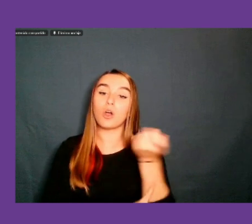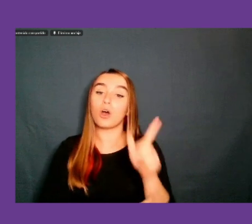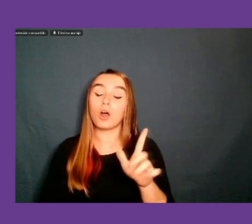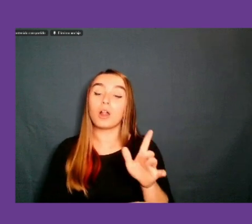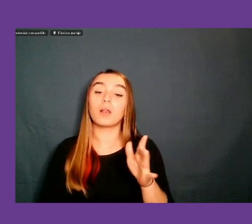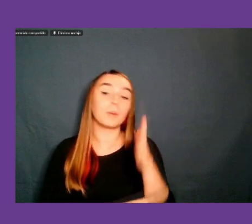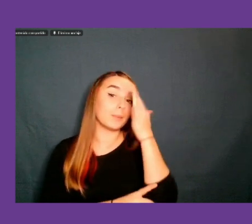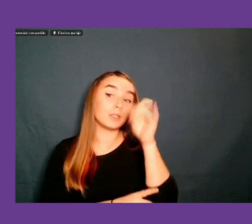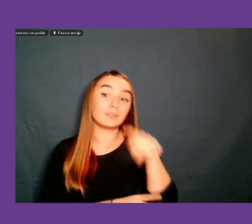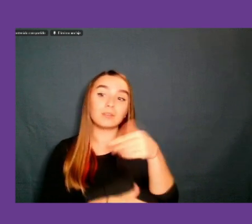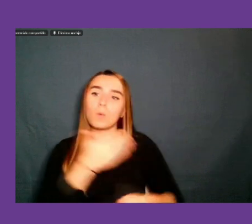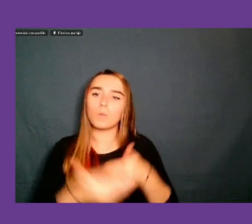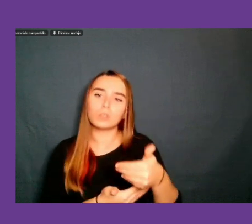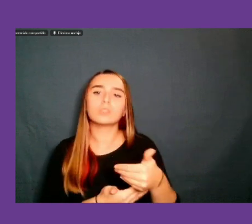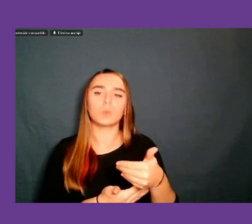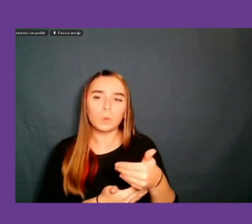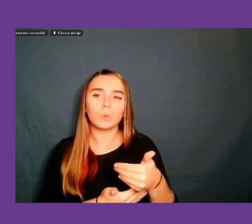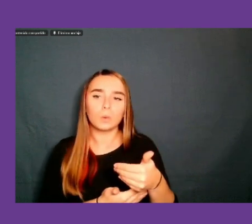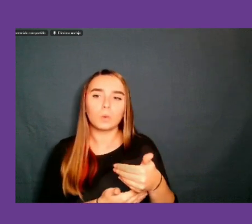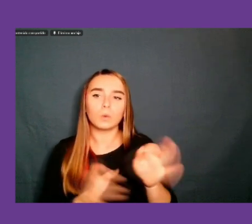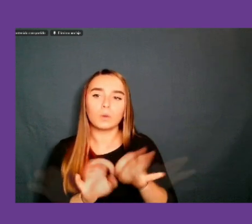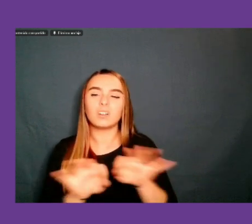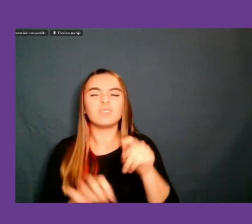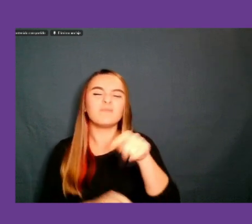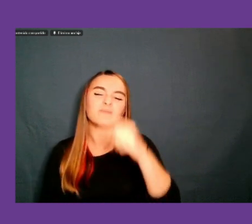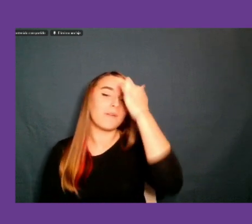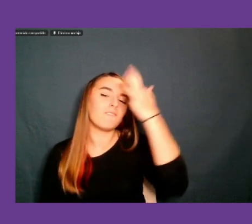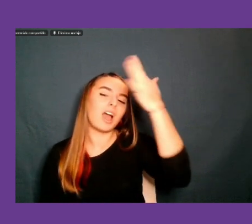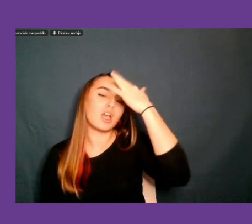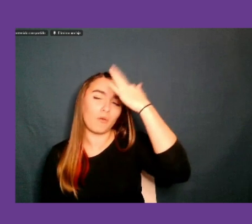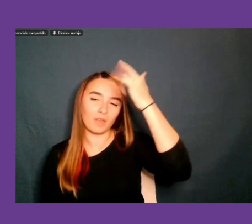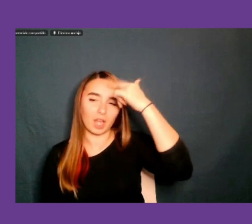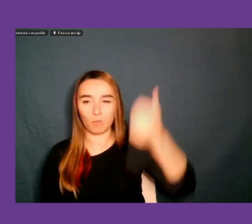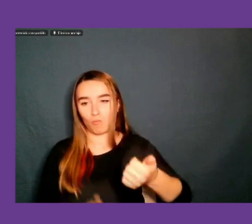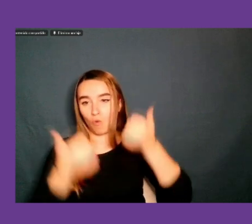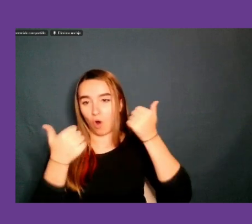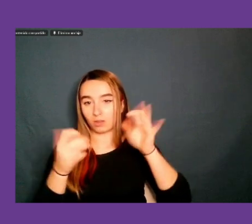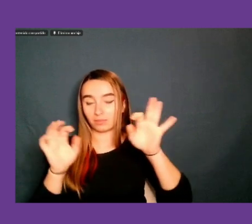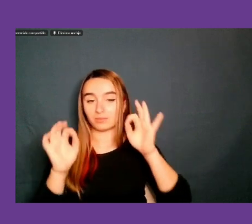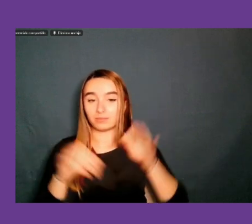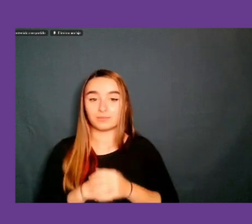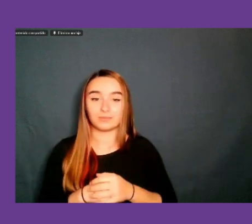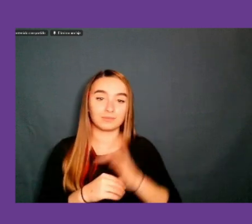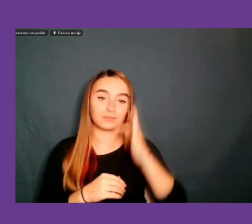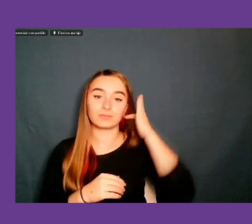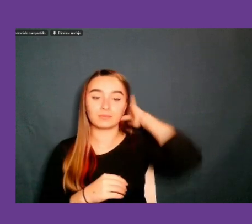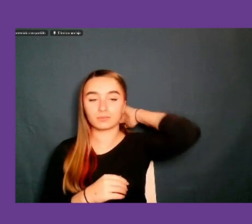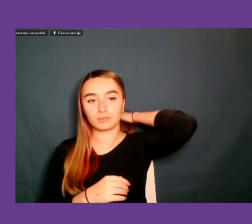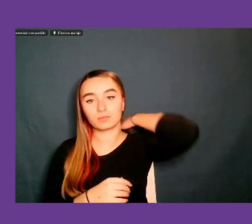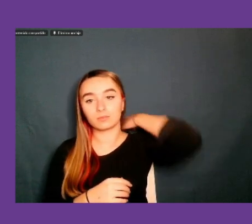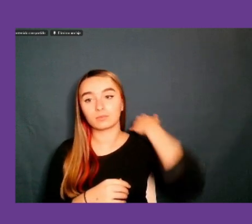on process. And this is more philosophically, if I can say, this design for approach and standards is like a